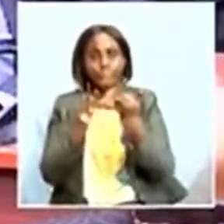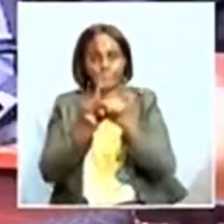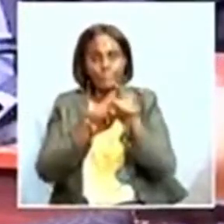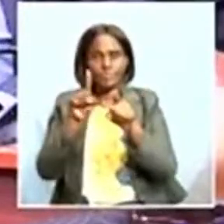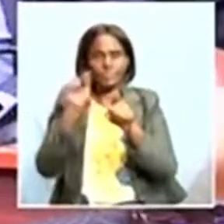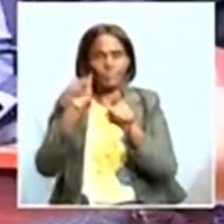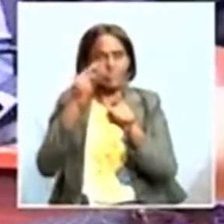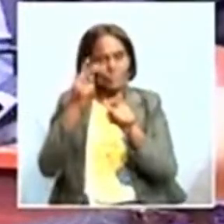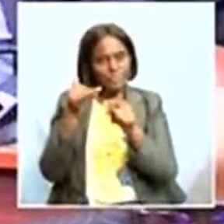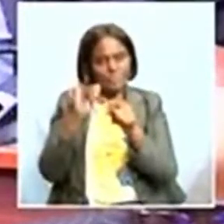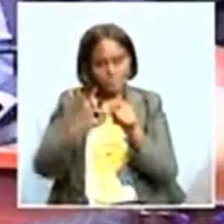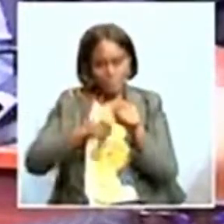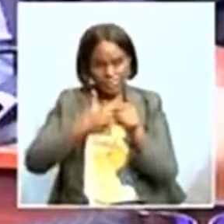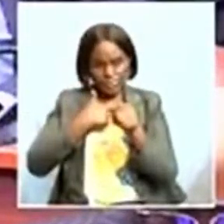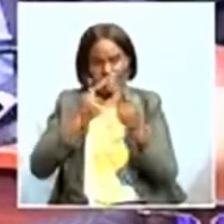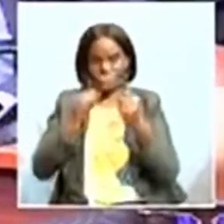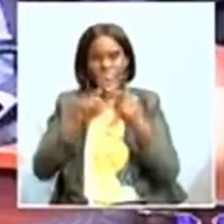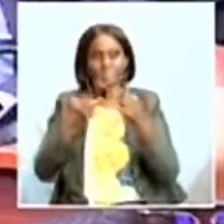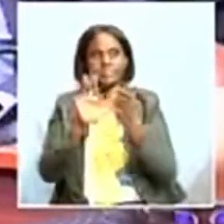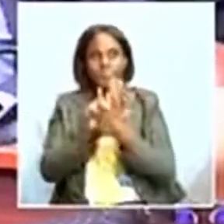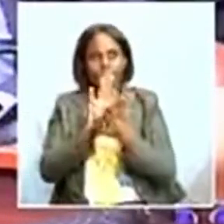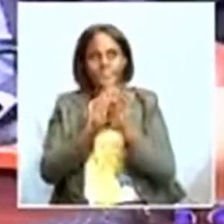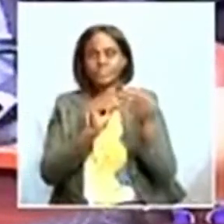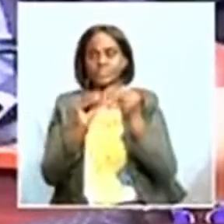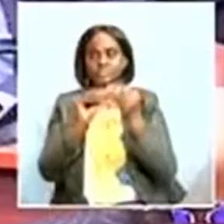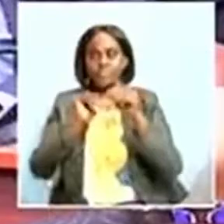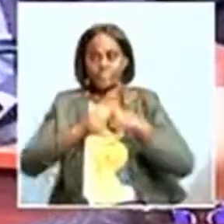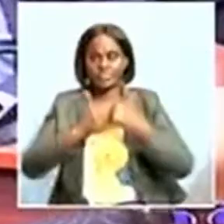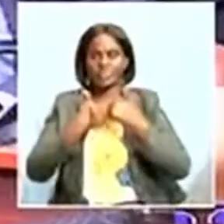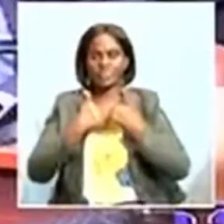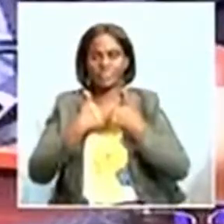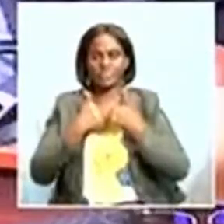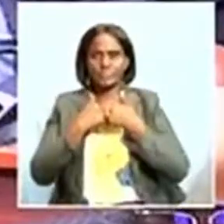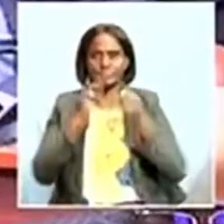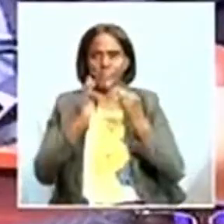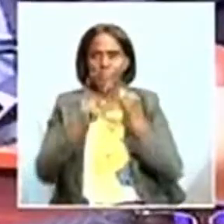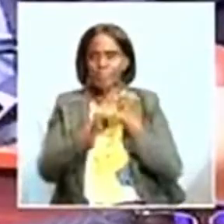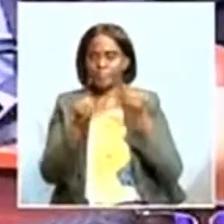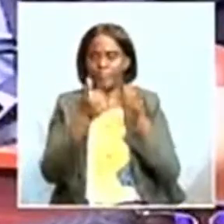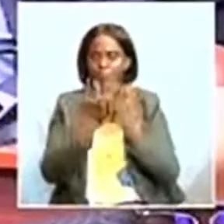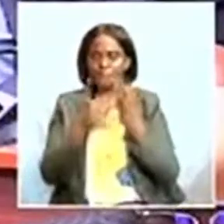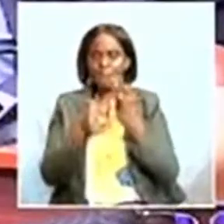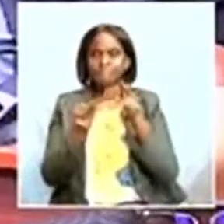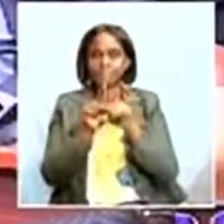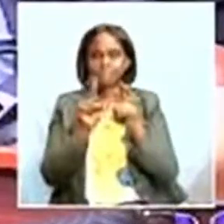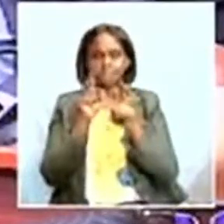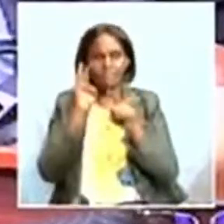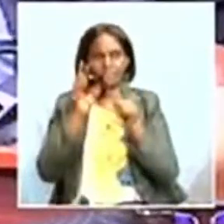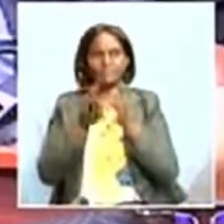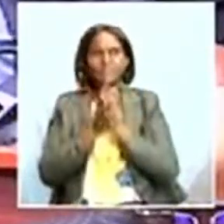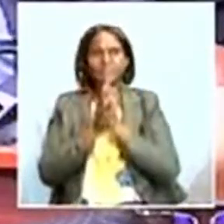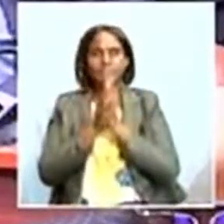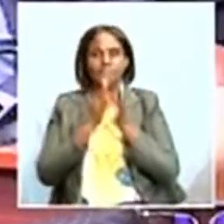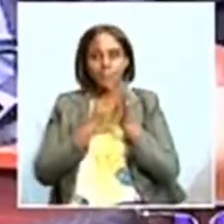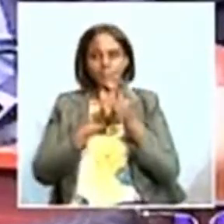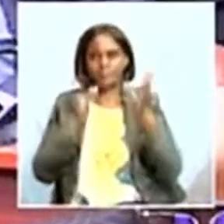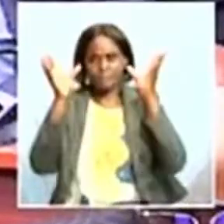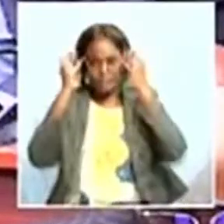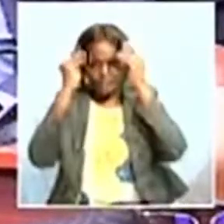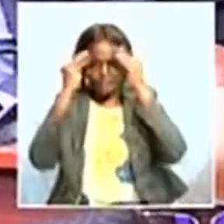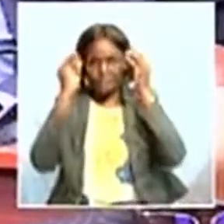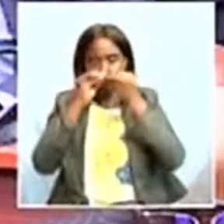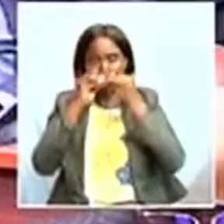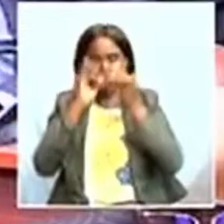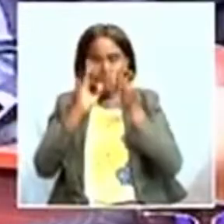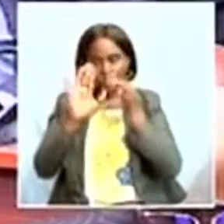that we are trying to be fast forward ourselves. So if those, I'm yet to ask my technocrats, if there are